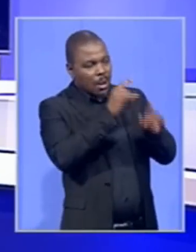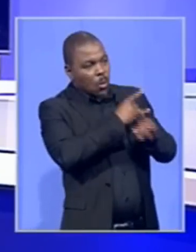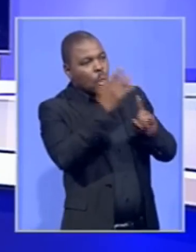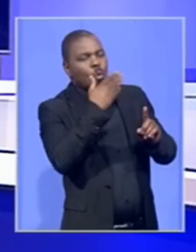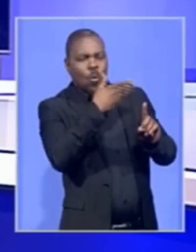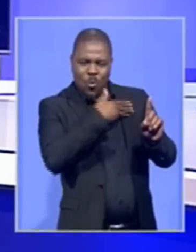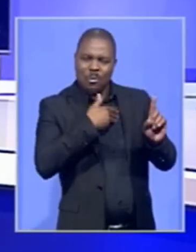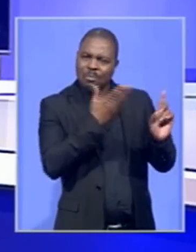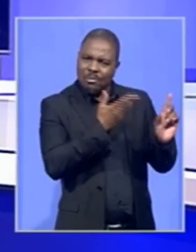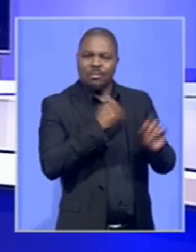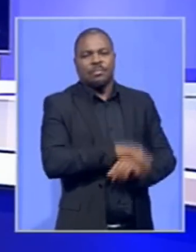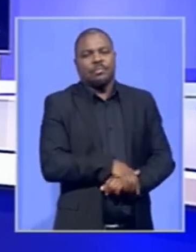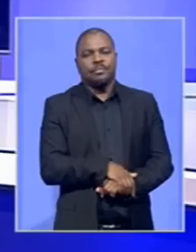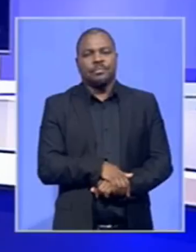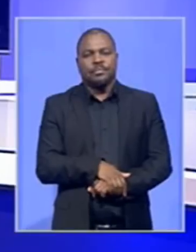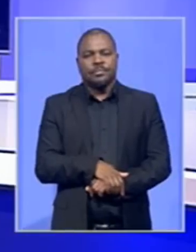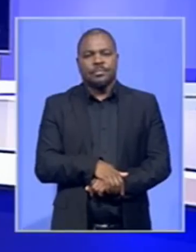Amerika.